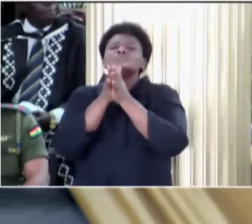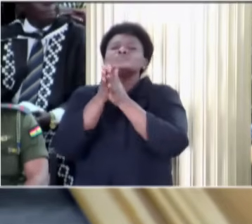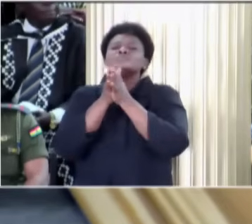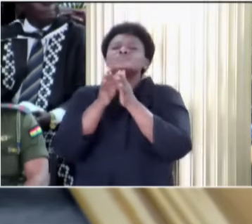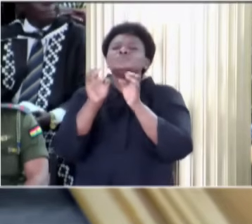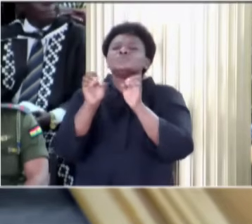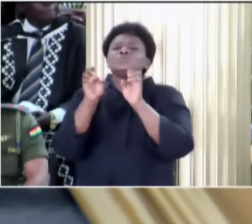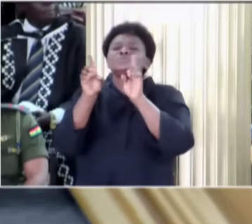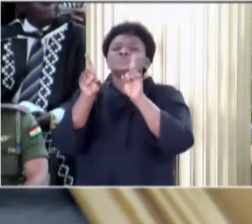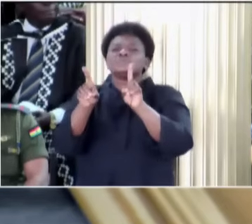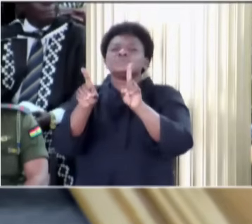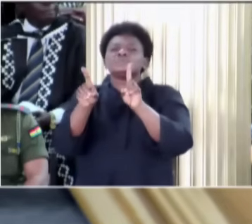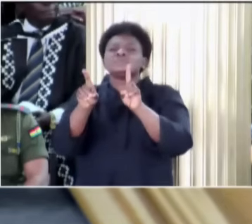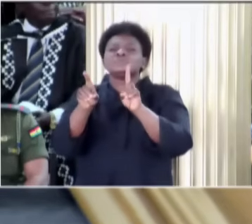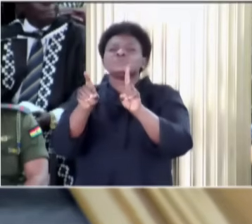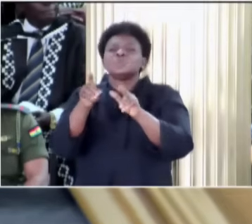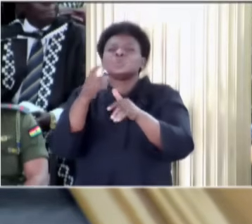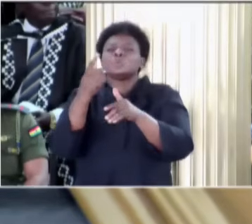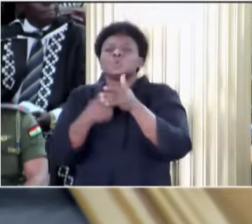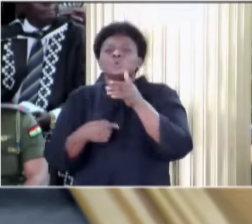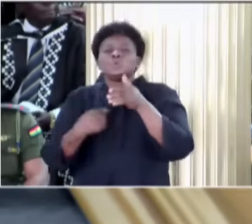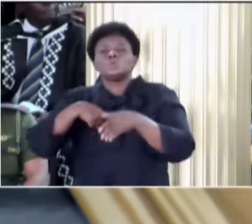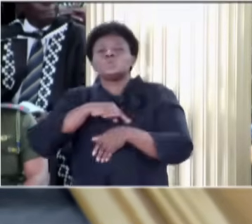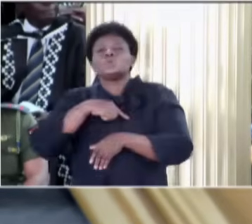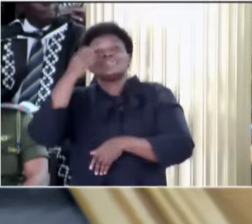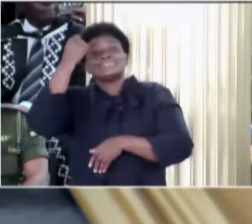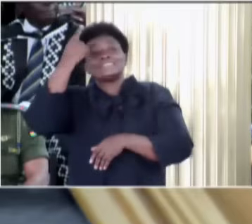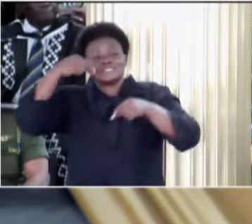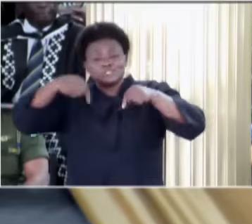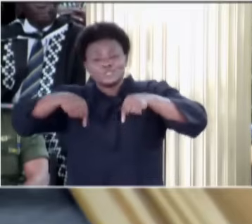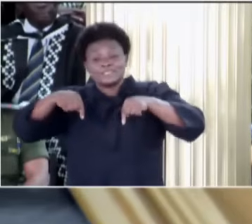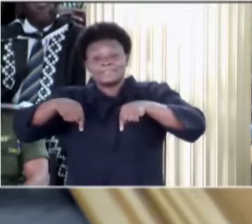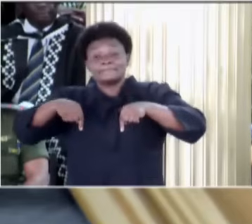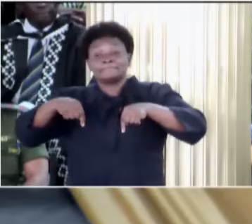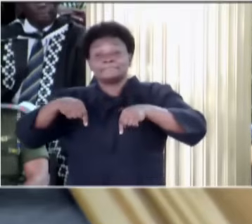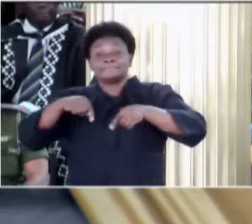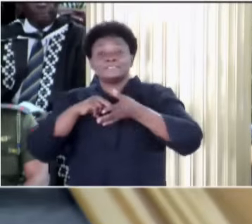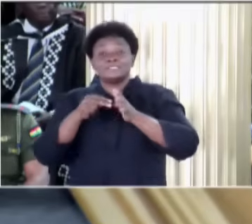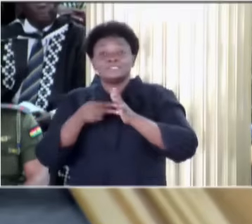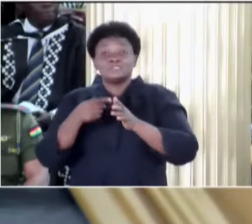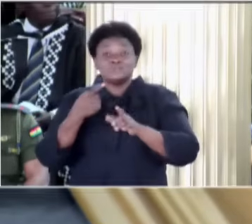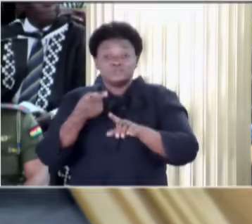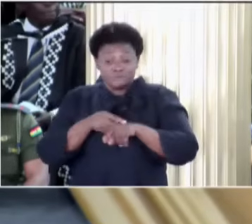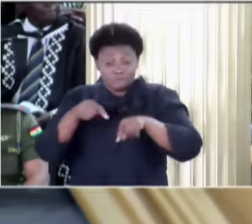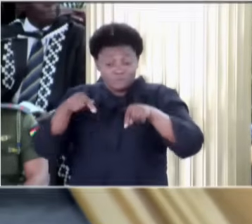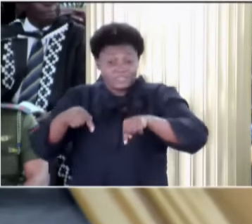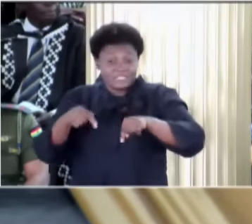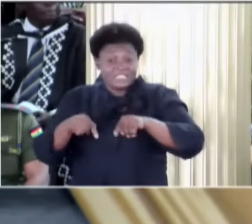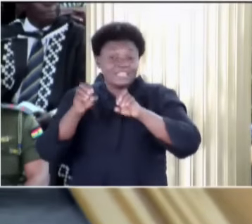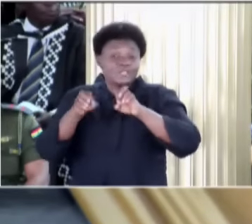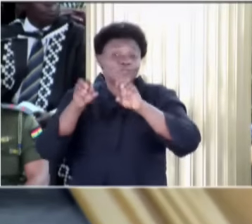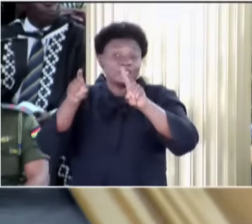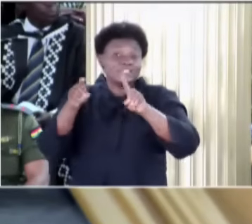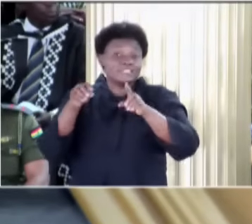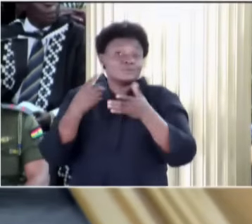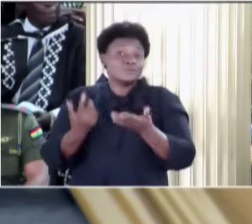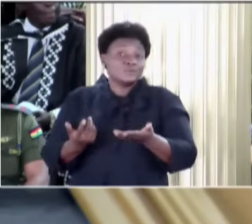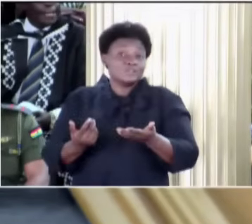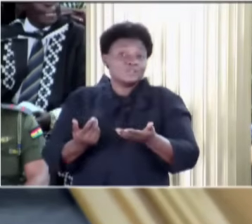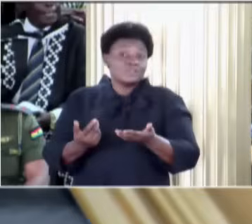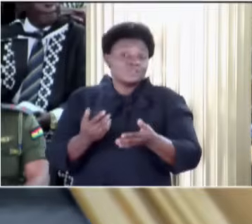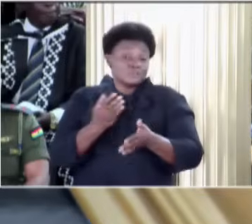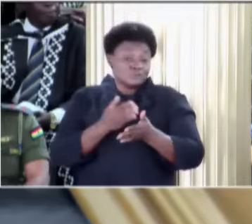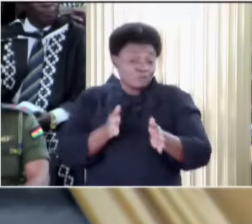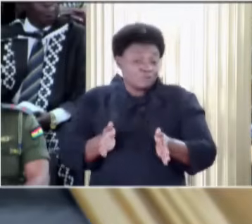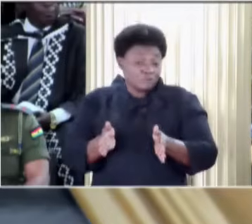implication of what you understand today means to you. Because from today, your education implicates you. Somewhere along the